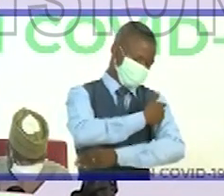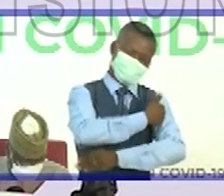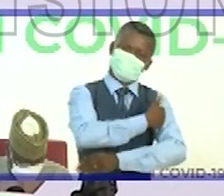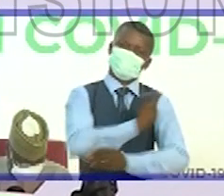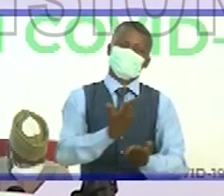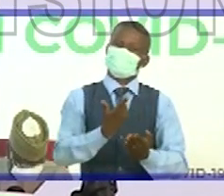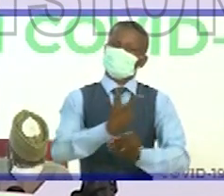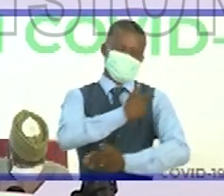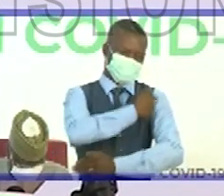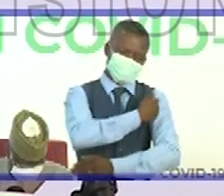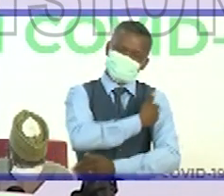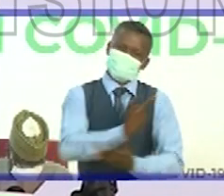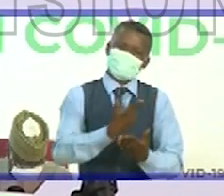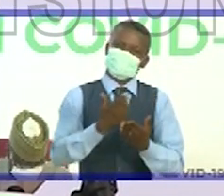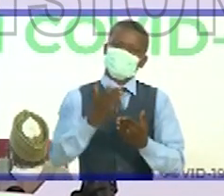far